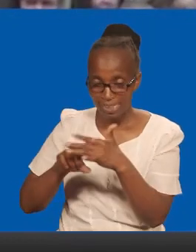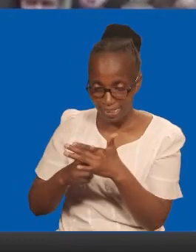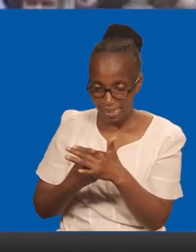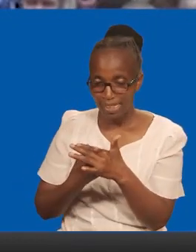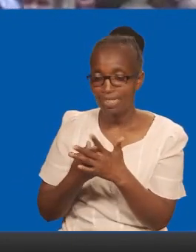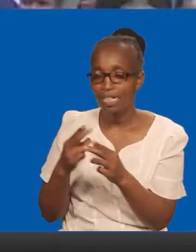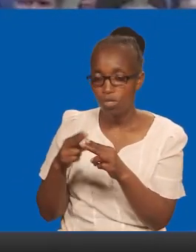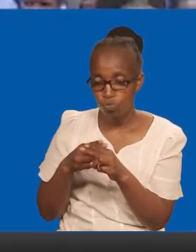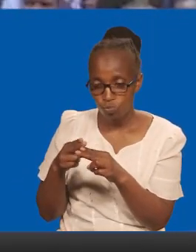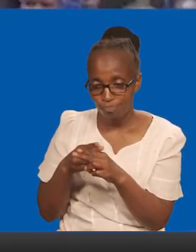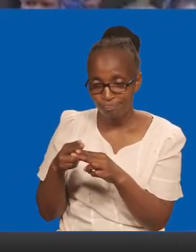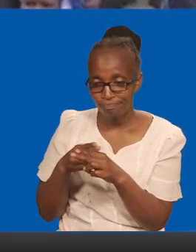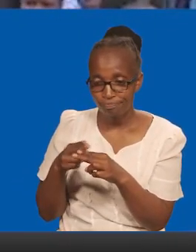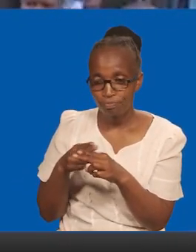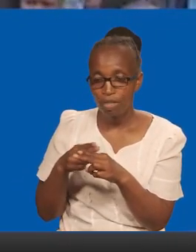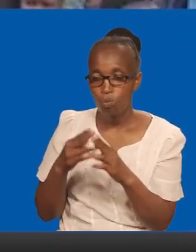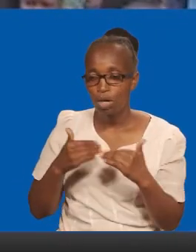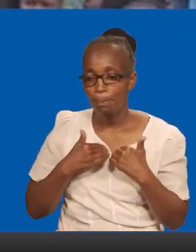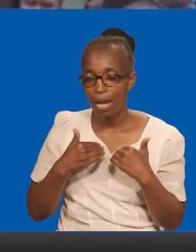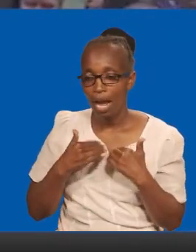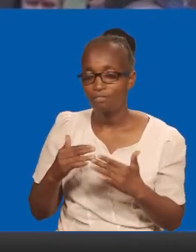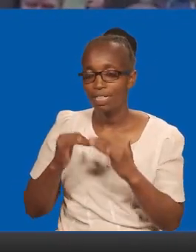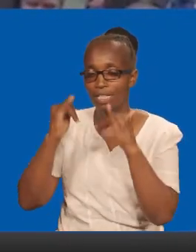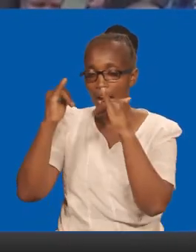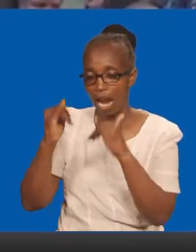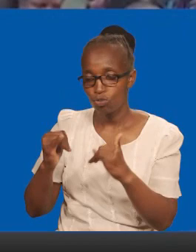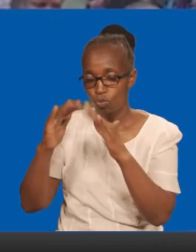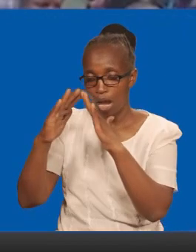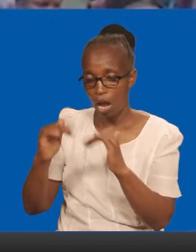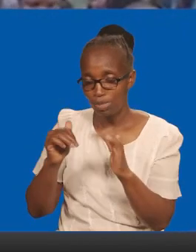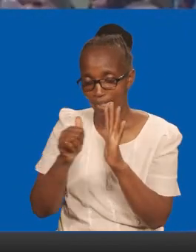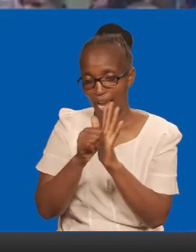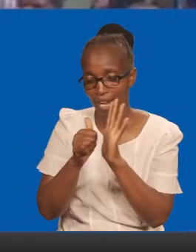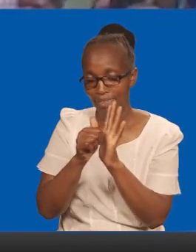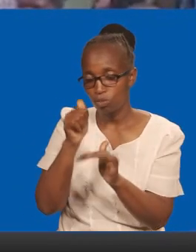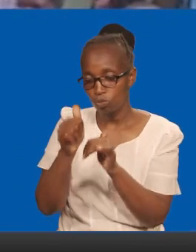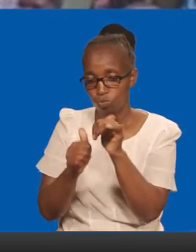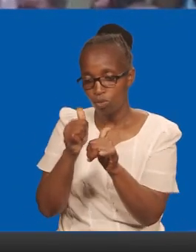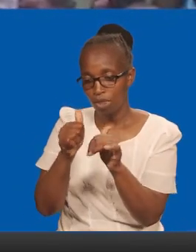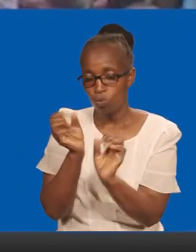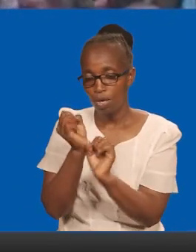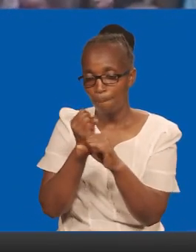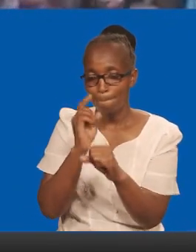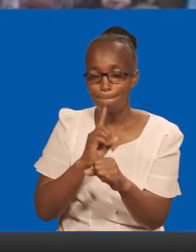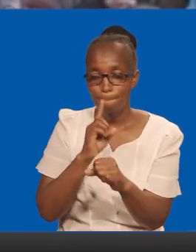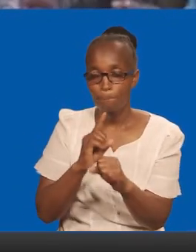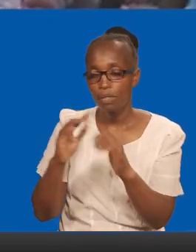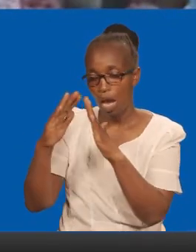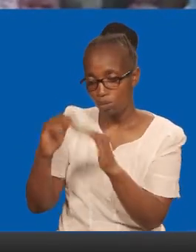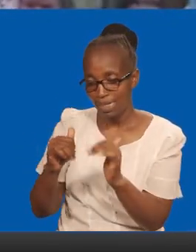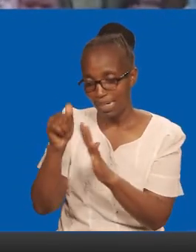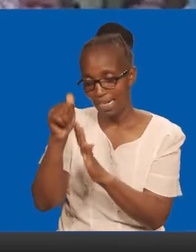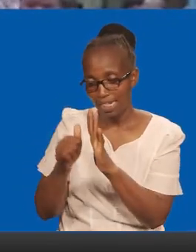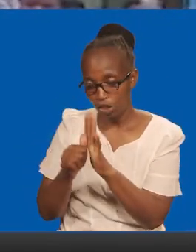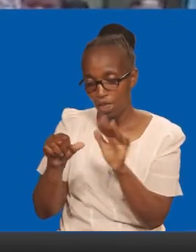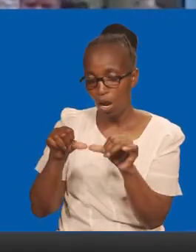exercise that we embarked on, and in due course, we shall have a new Housing Fund Act that will make